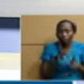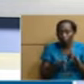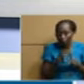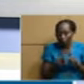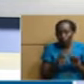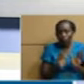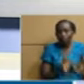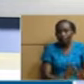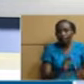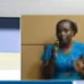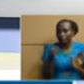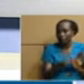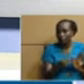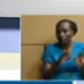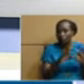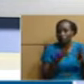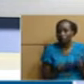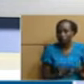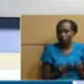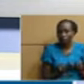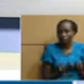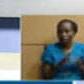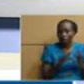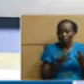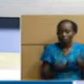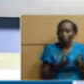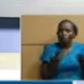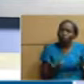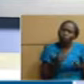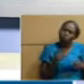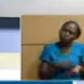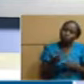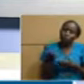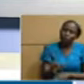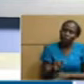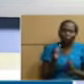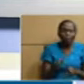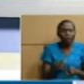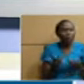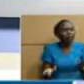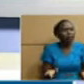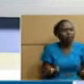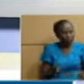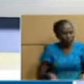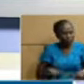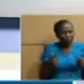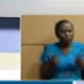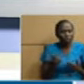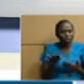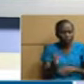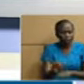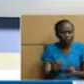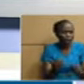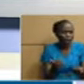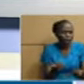miserable family as you die, or when you live, you need to live a dignified. I've heard this word,